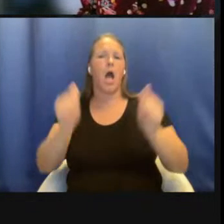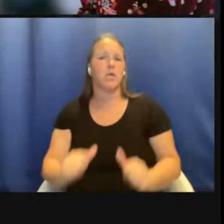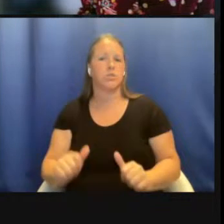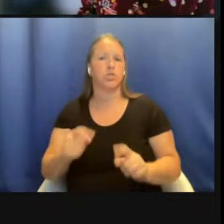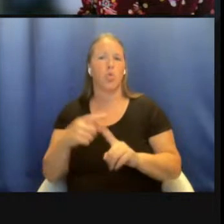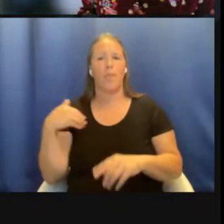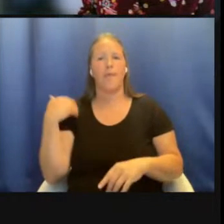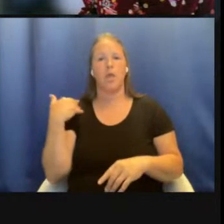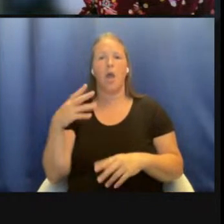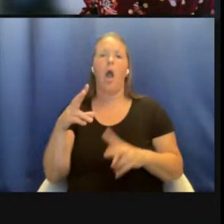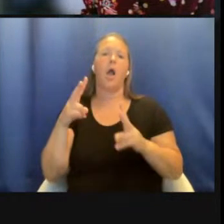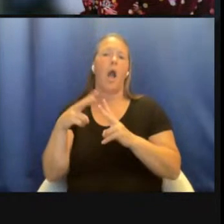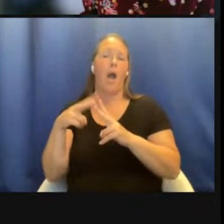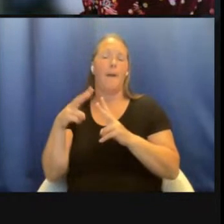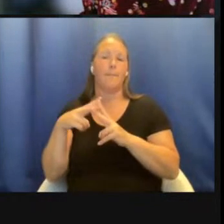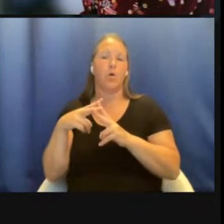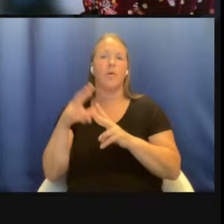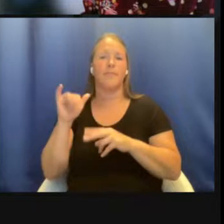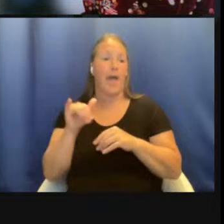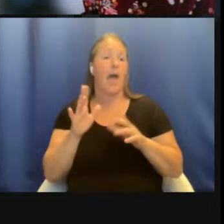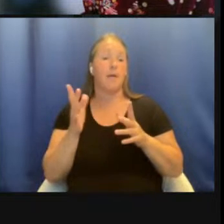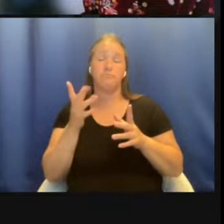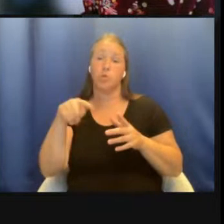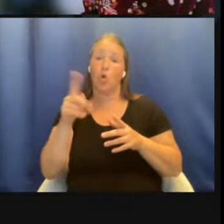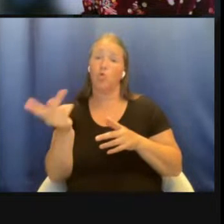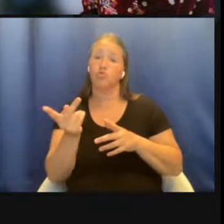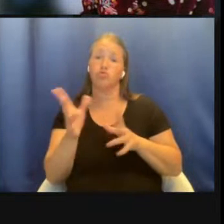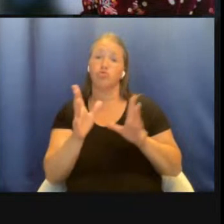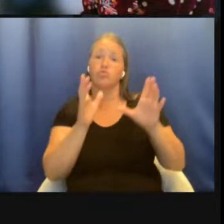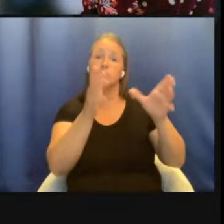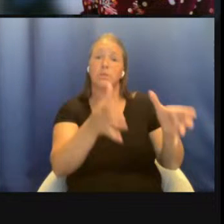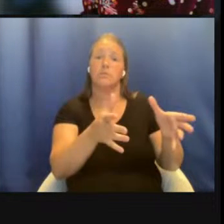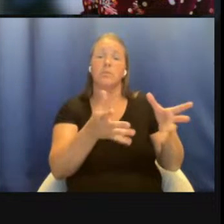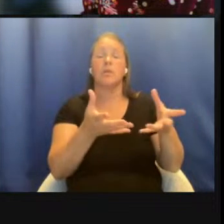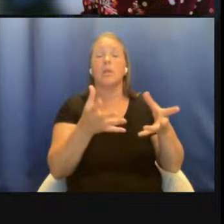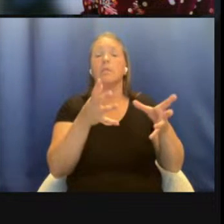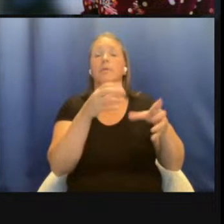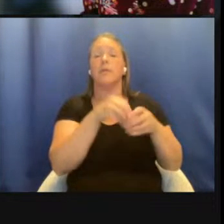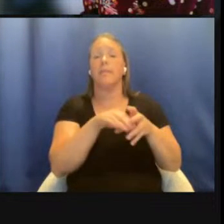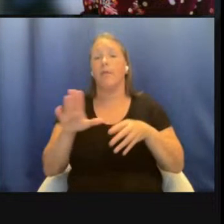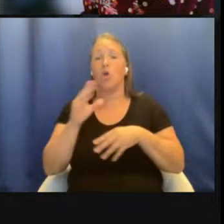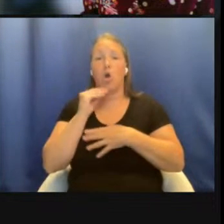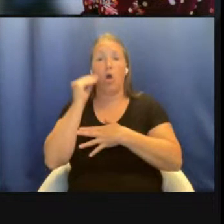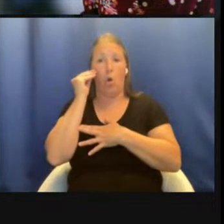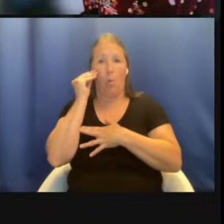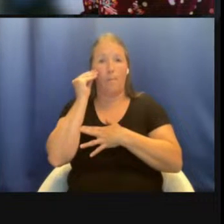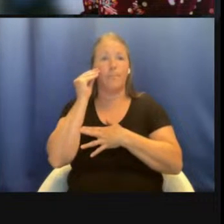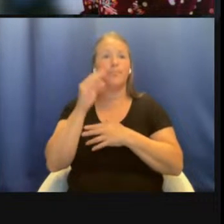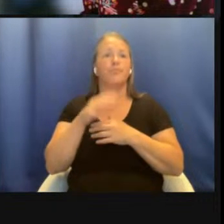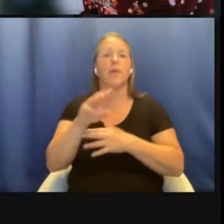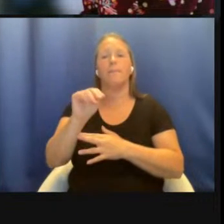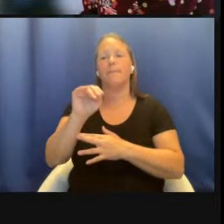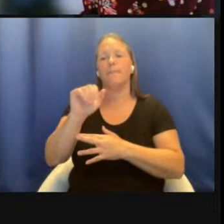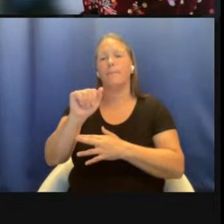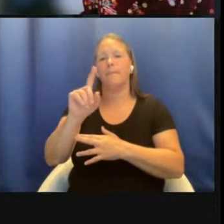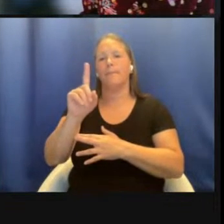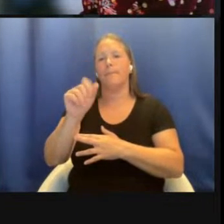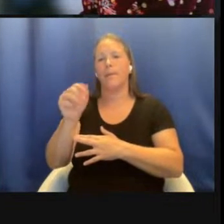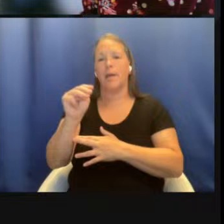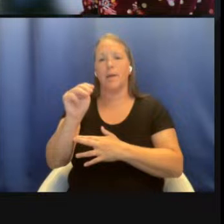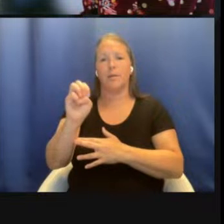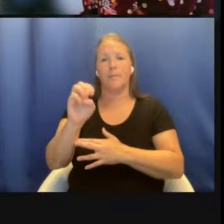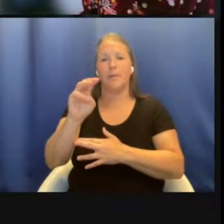home. Madame Mère here seen depicted in this bust, and the father of Napoleon